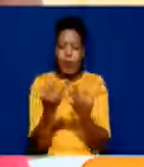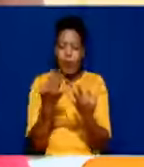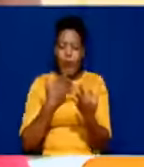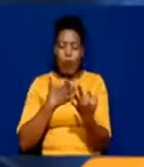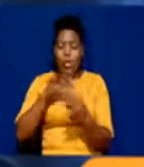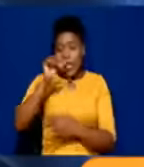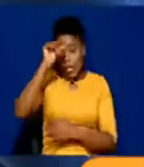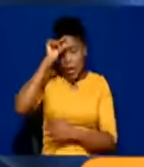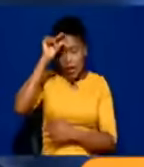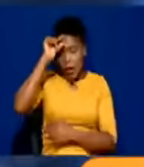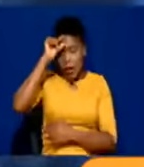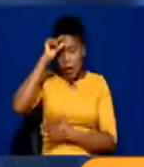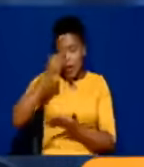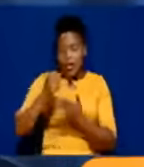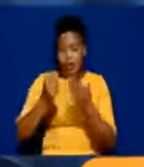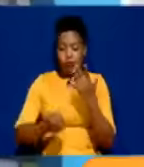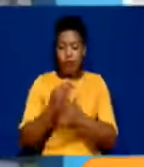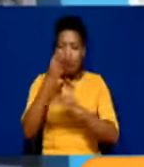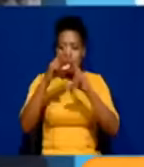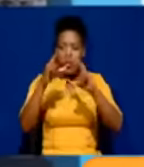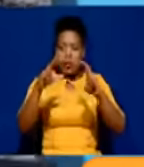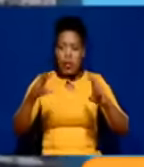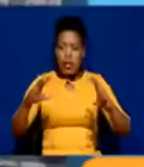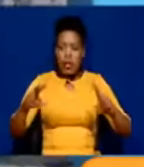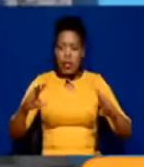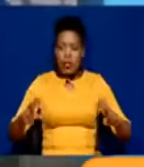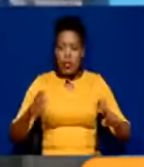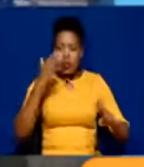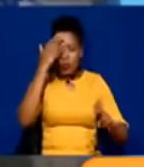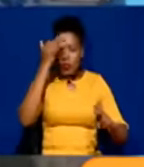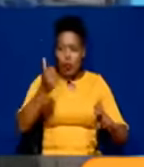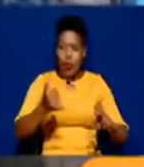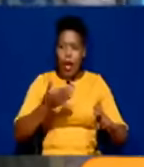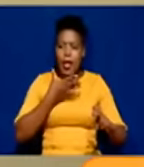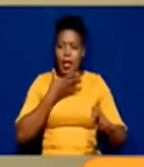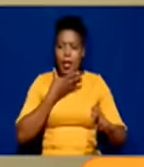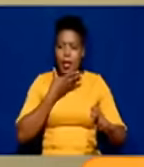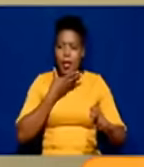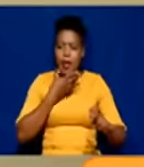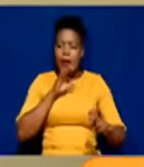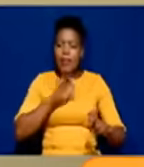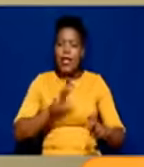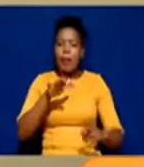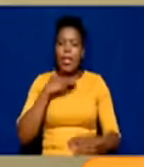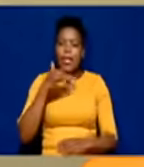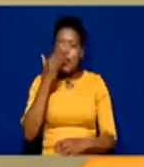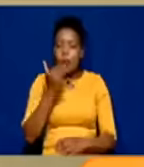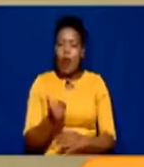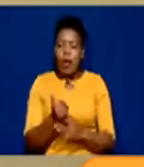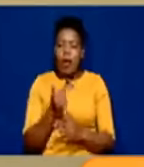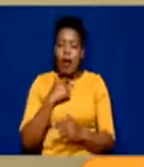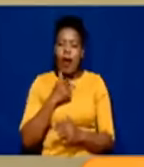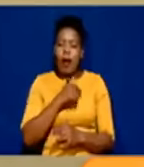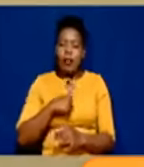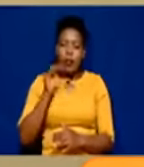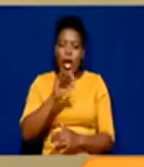the government to launch investigations into the death of their kin. We are requesting the